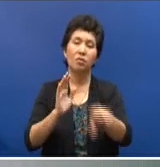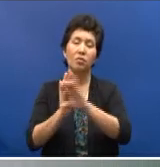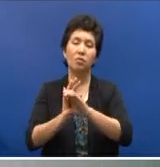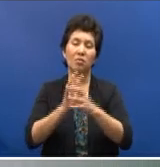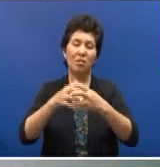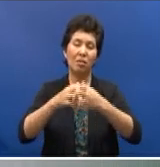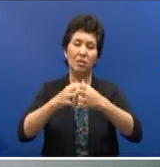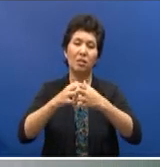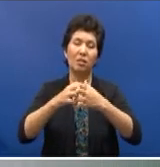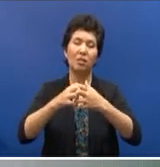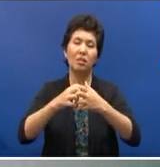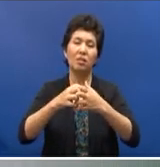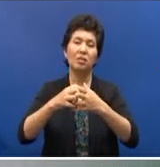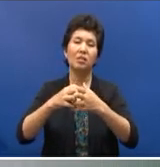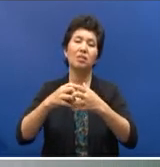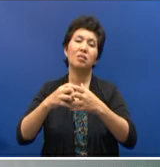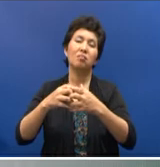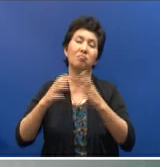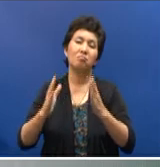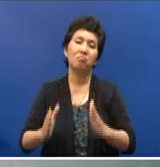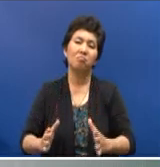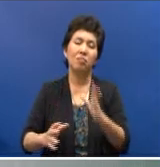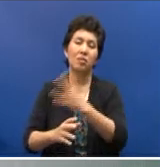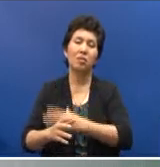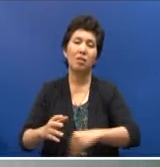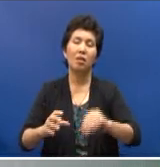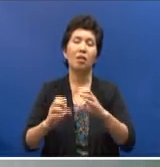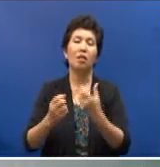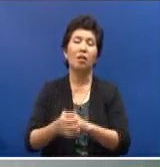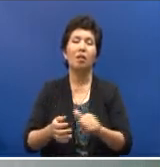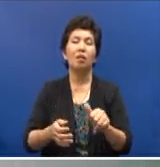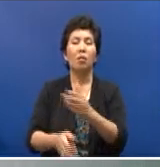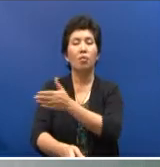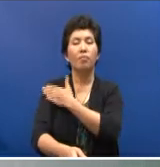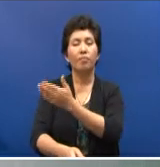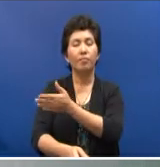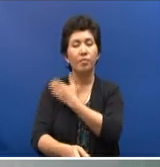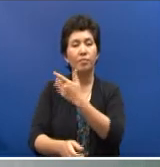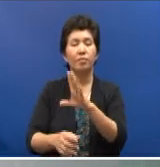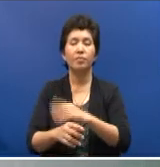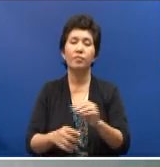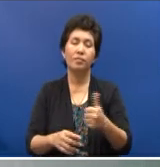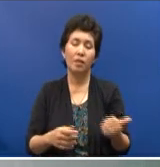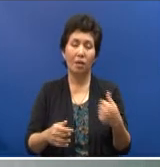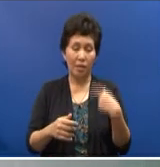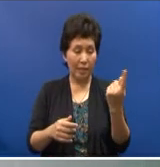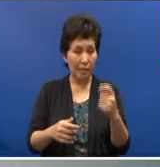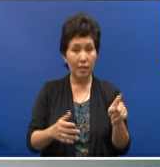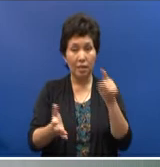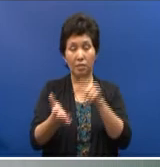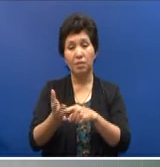factory workers, clerks, labourers, okay, and the like. So they